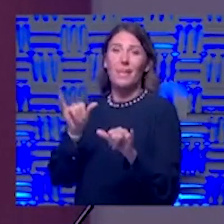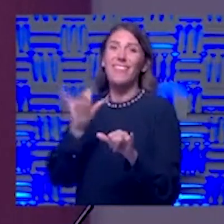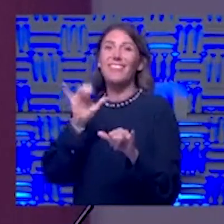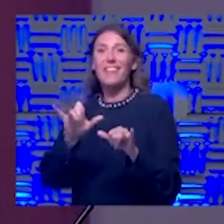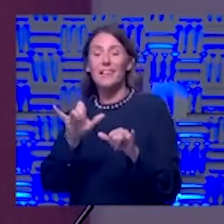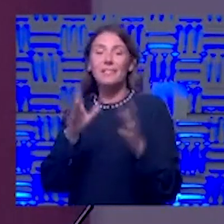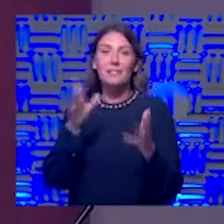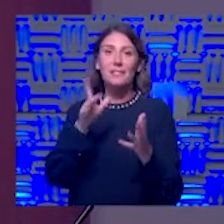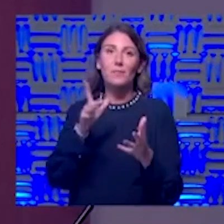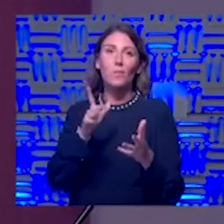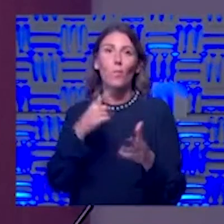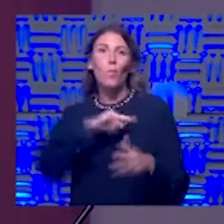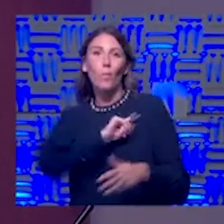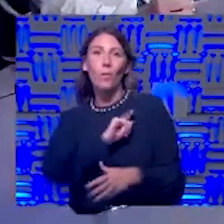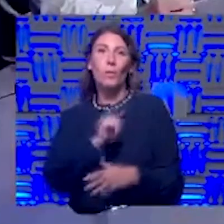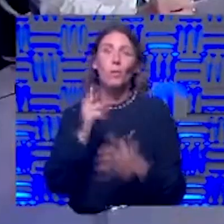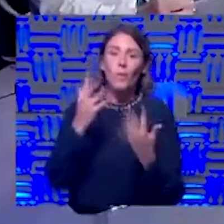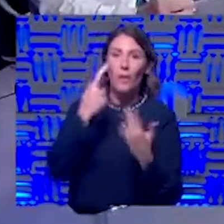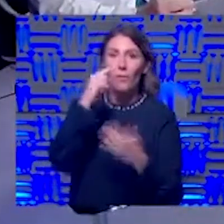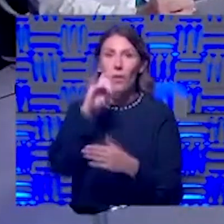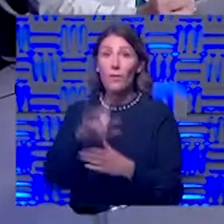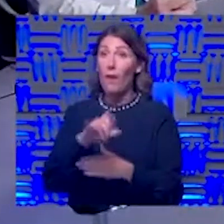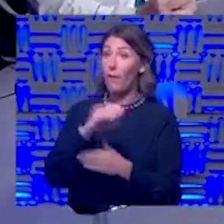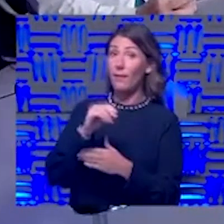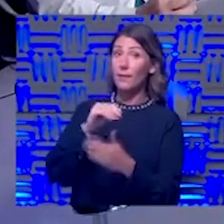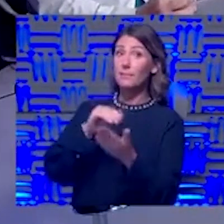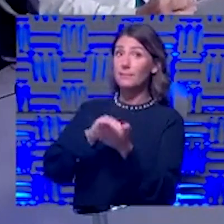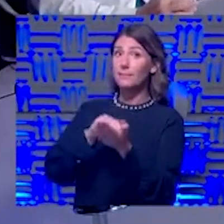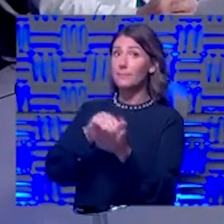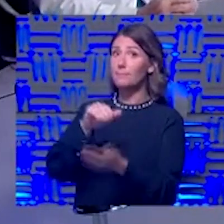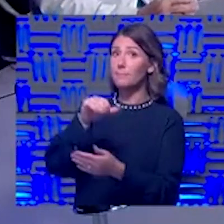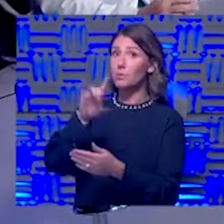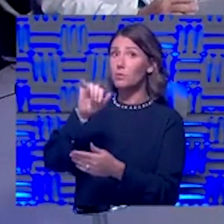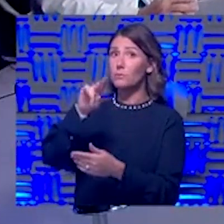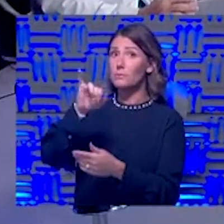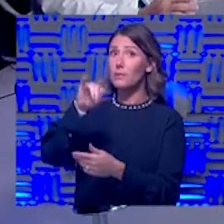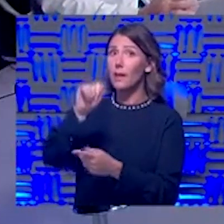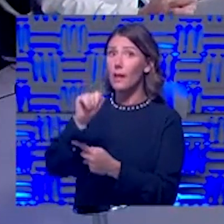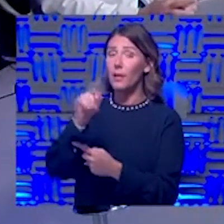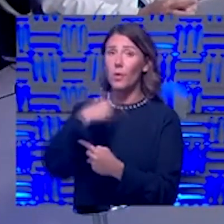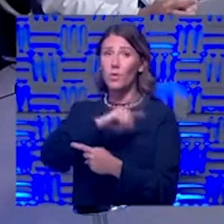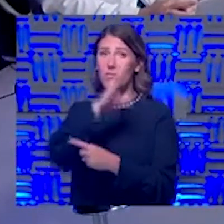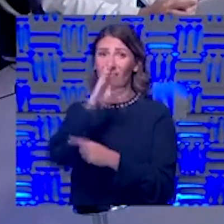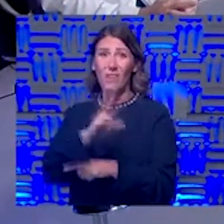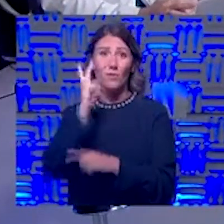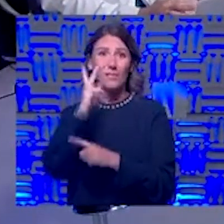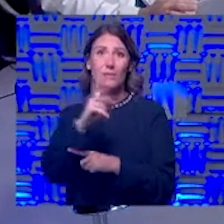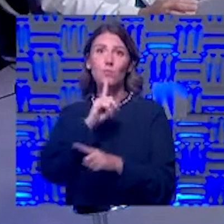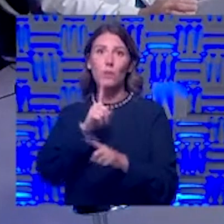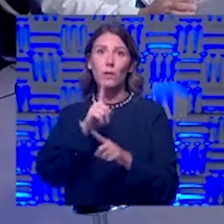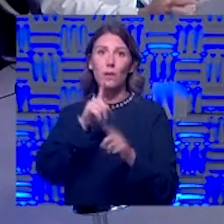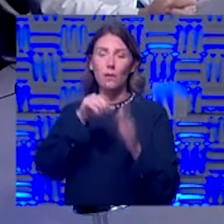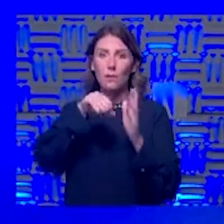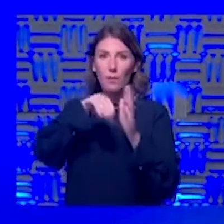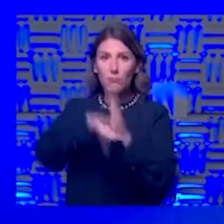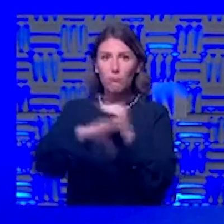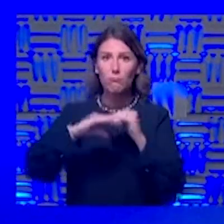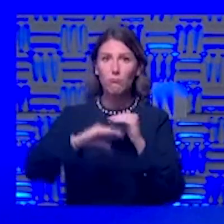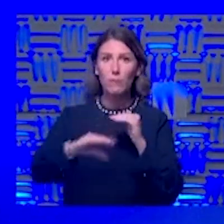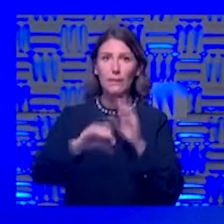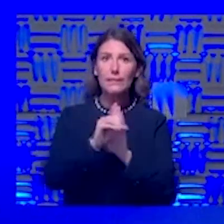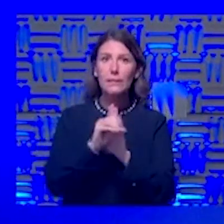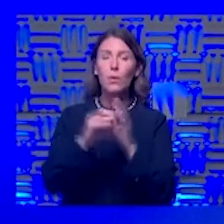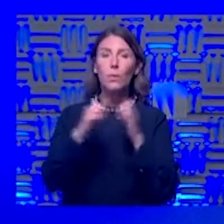be seen. And Dana, I know you've talked about it too, because we never really saw that big dip in numbers. Yeah. It's still just been this continuation of going up. Yeah, I really